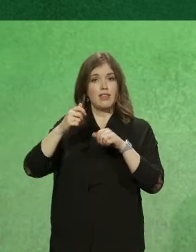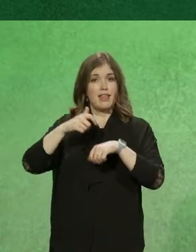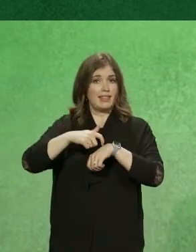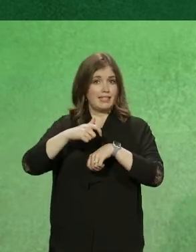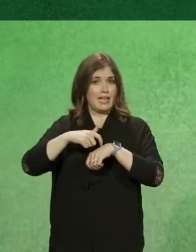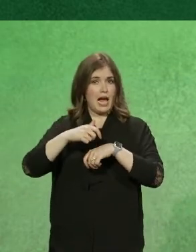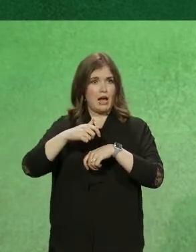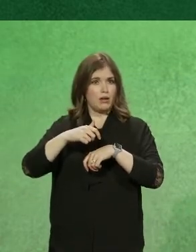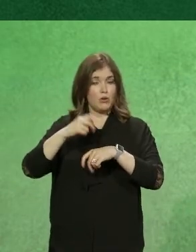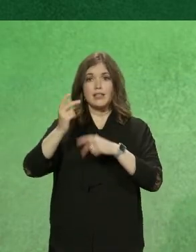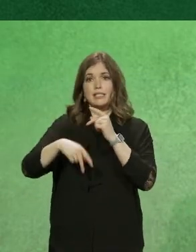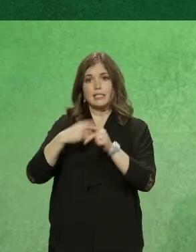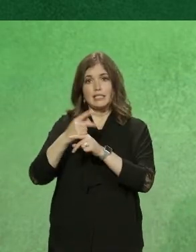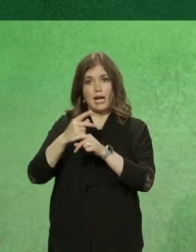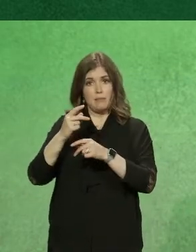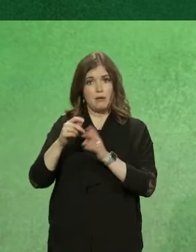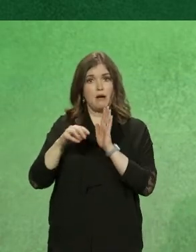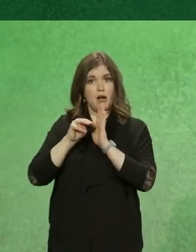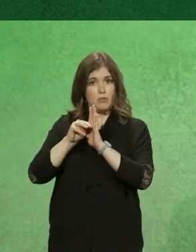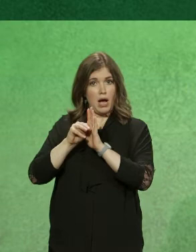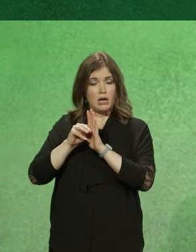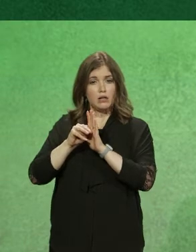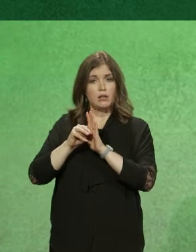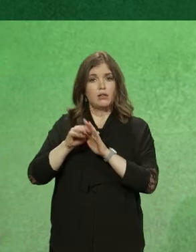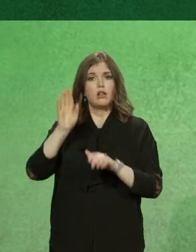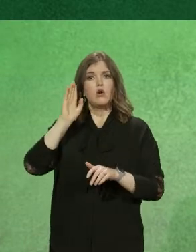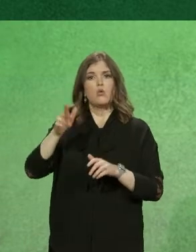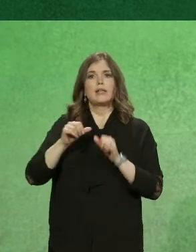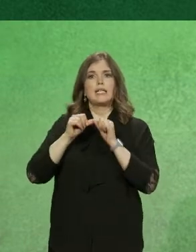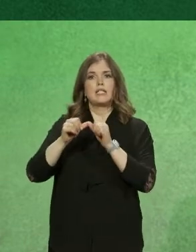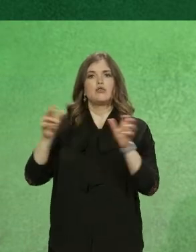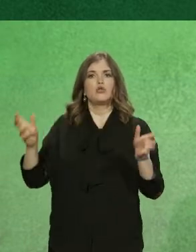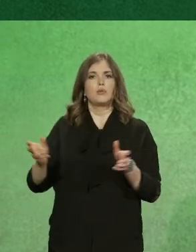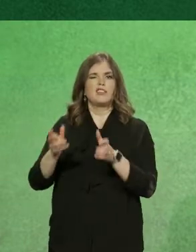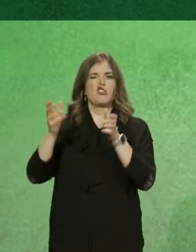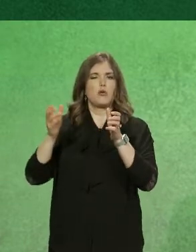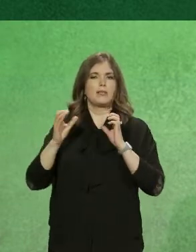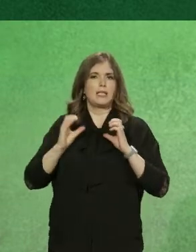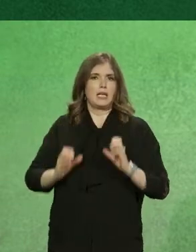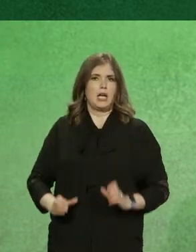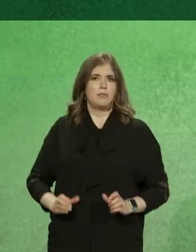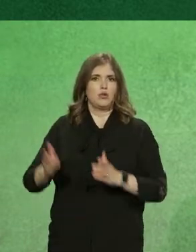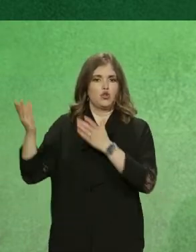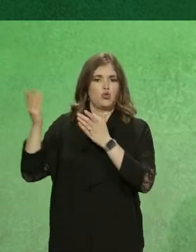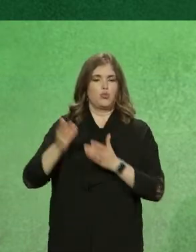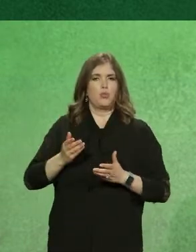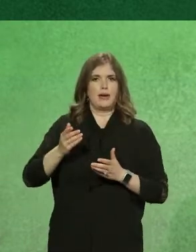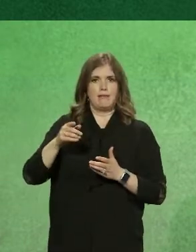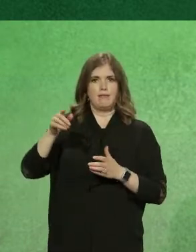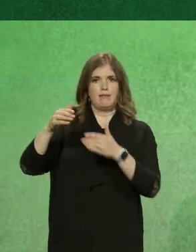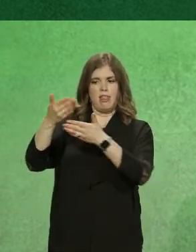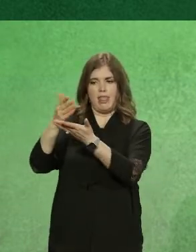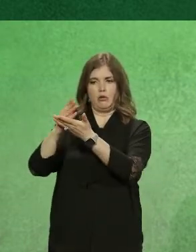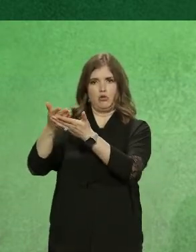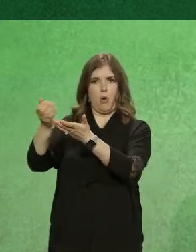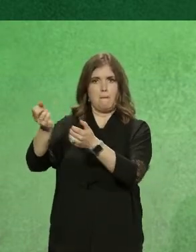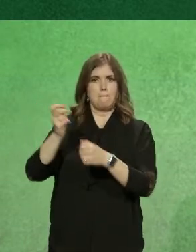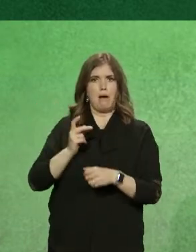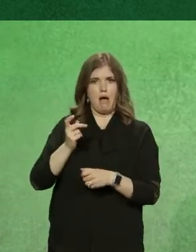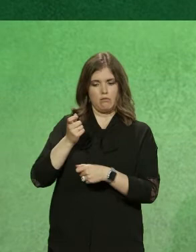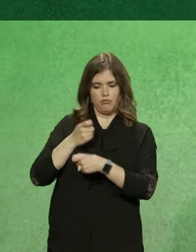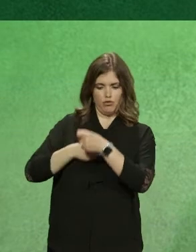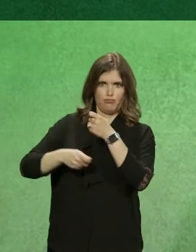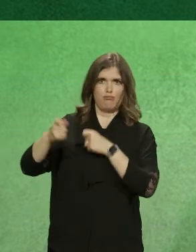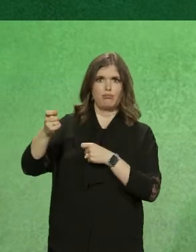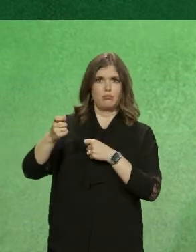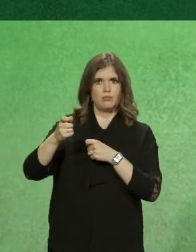model, and we'll continue to encourage the customers to bring the materials back to us for reuse and recycling.